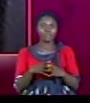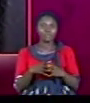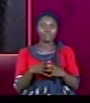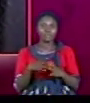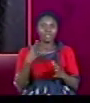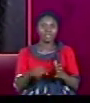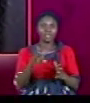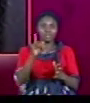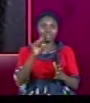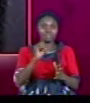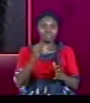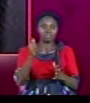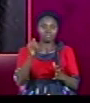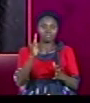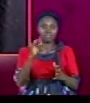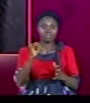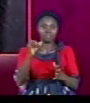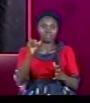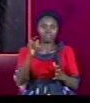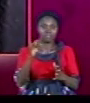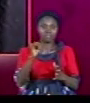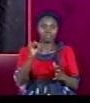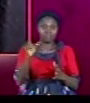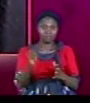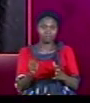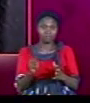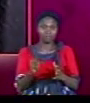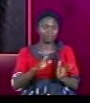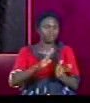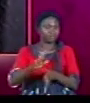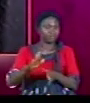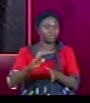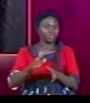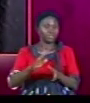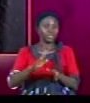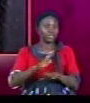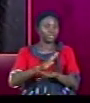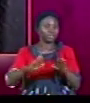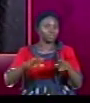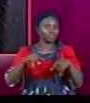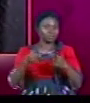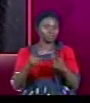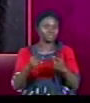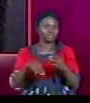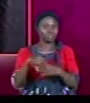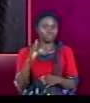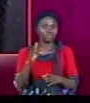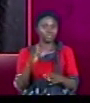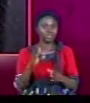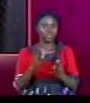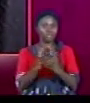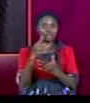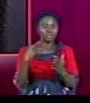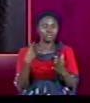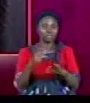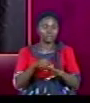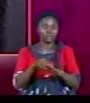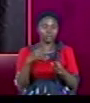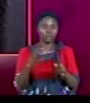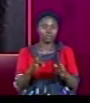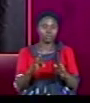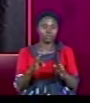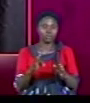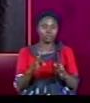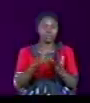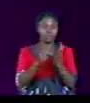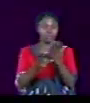leave me. I take drugs, do everything. But during the time of this crusade in Bayelsa, I was